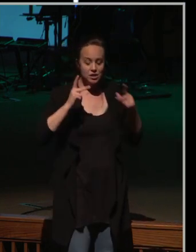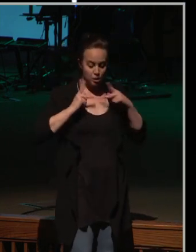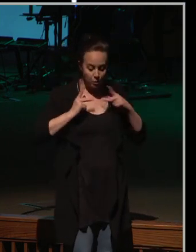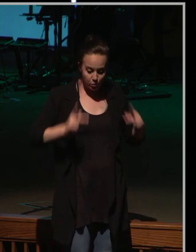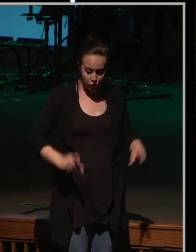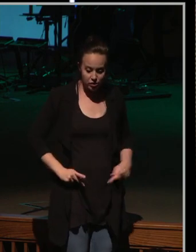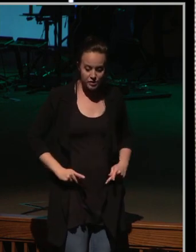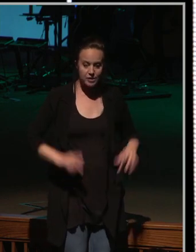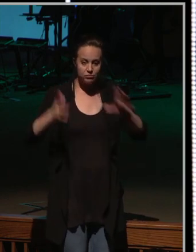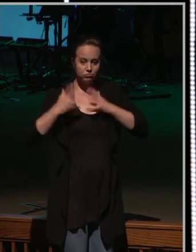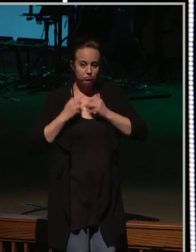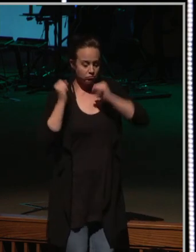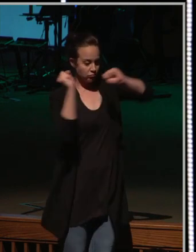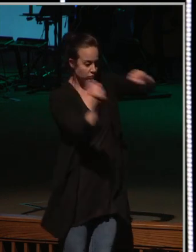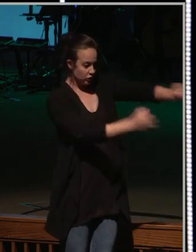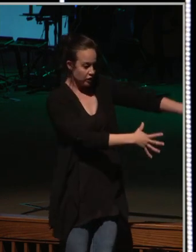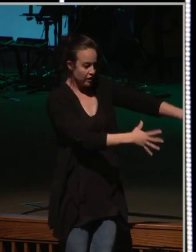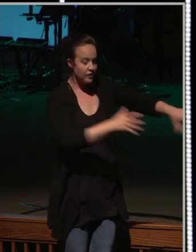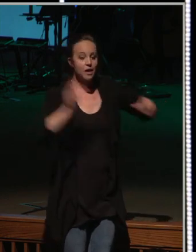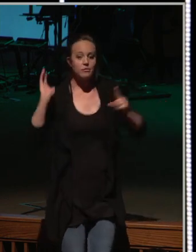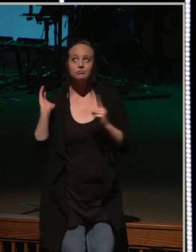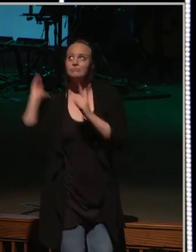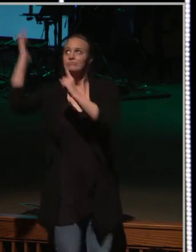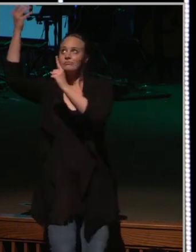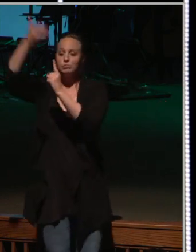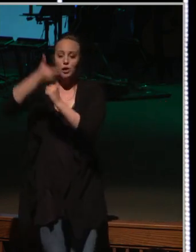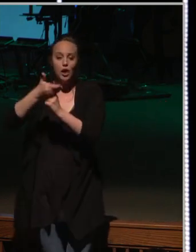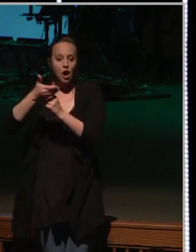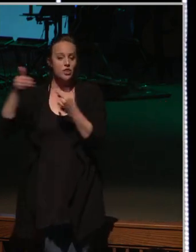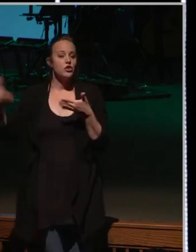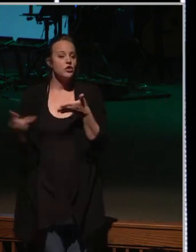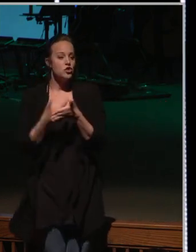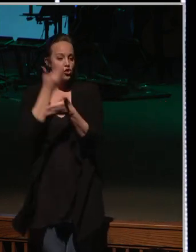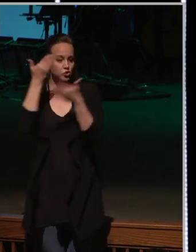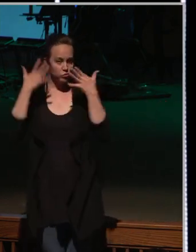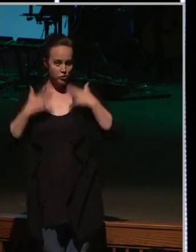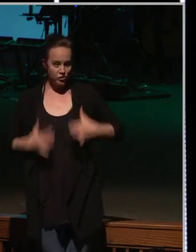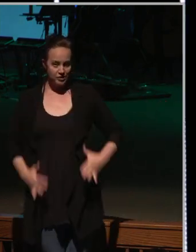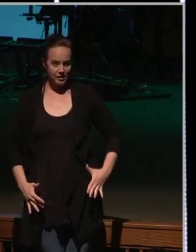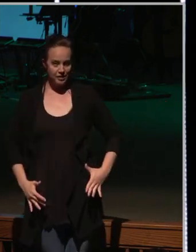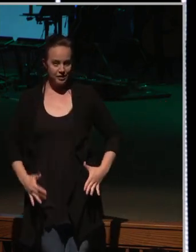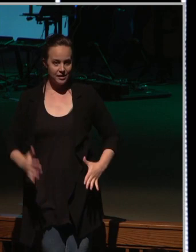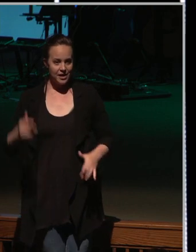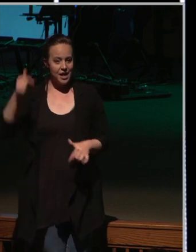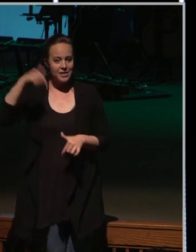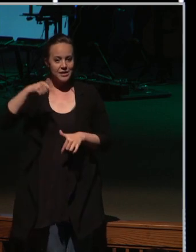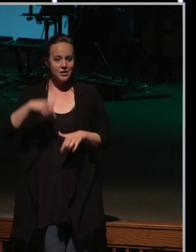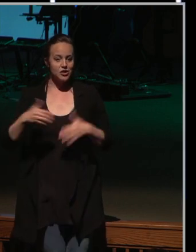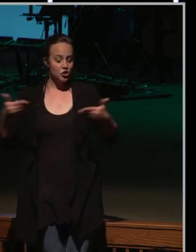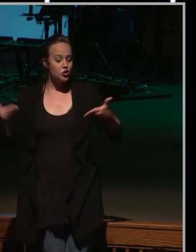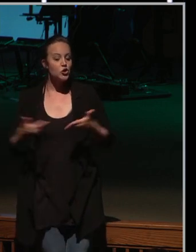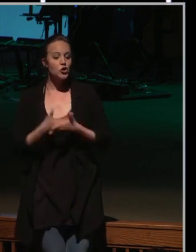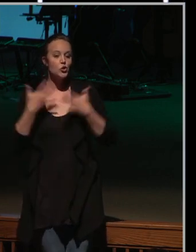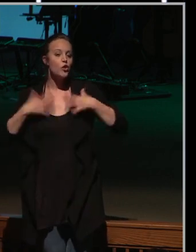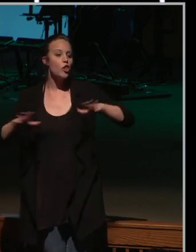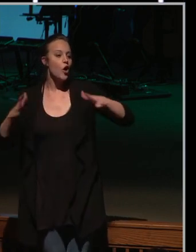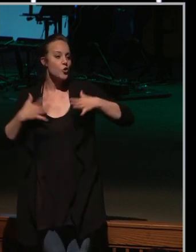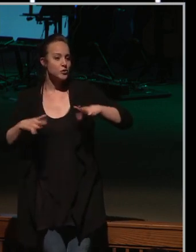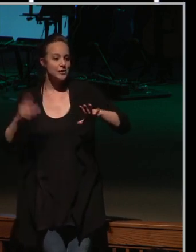Paul here is using language like a change of clothes. Take off your grave clothes and put on your celebration